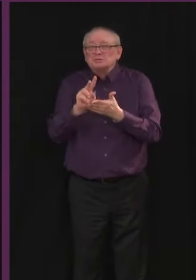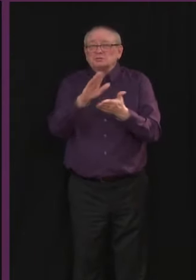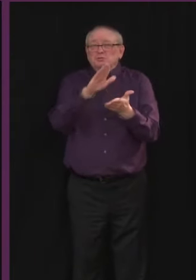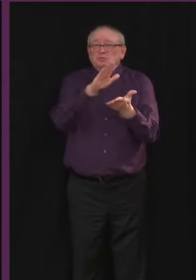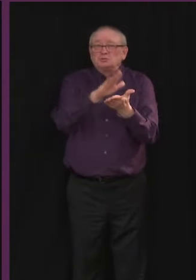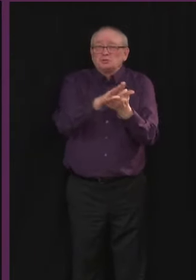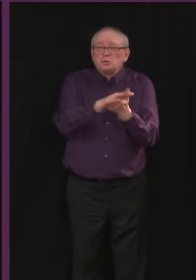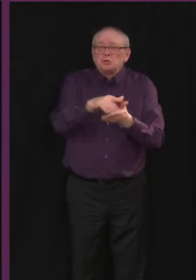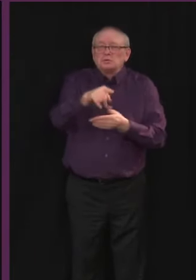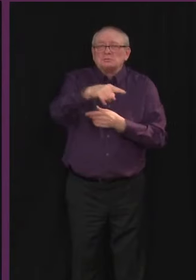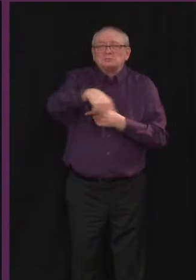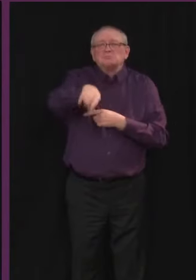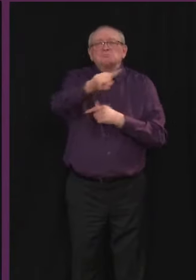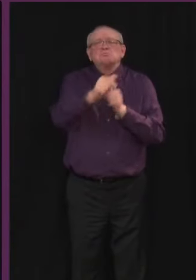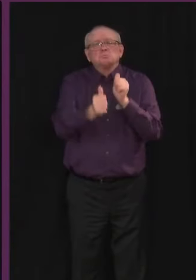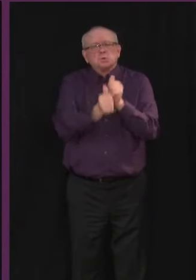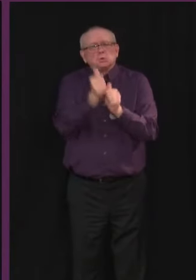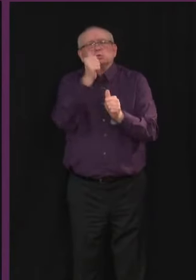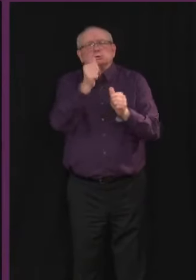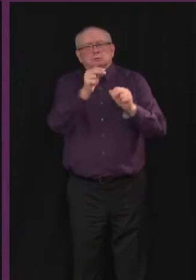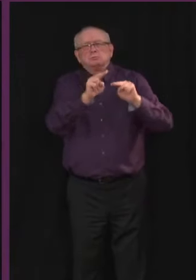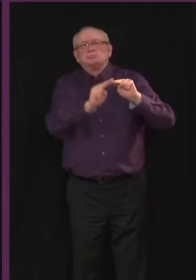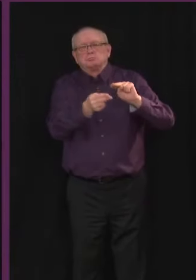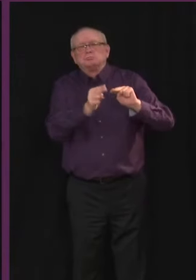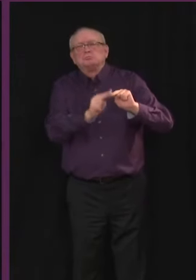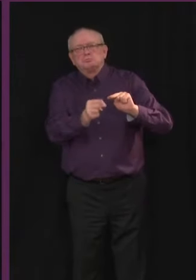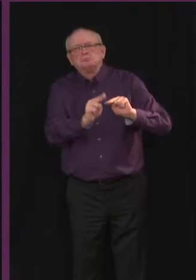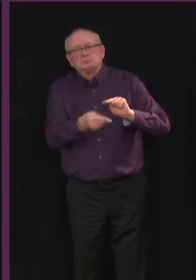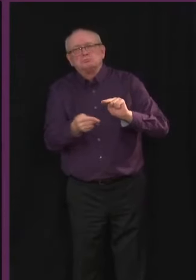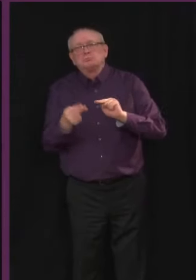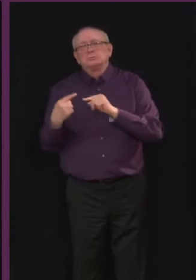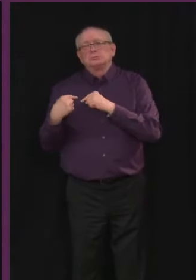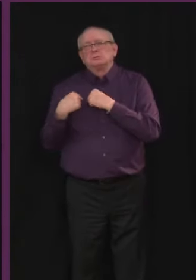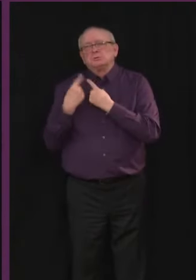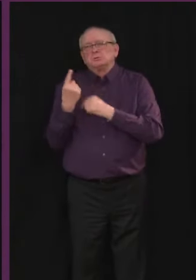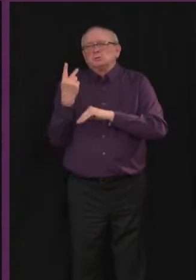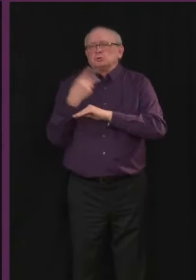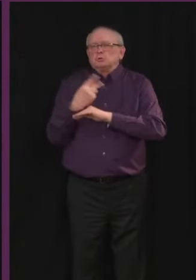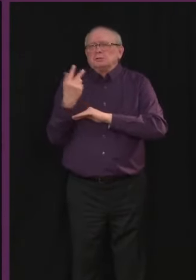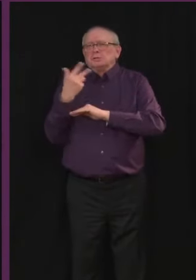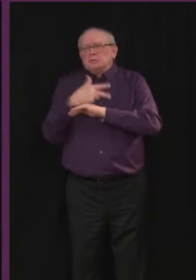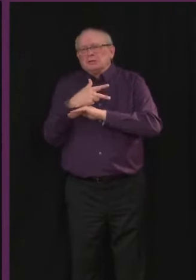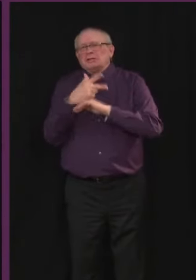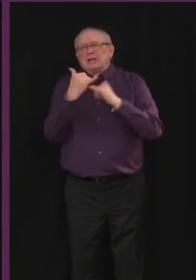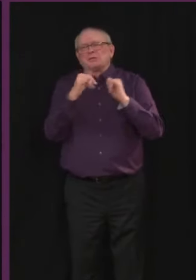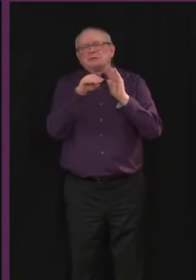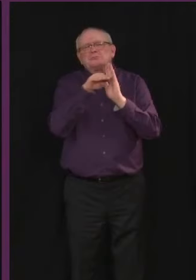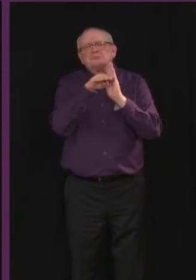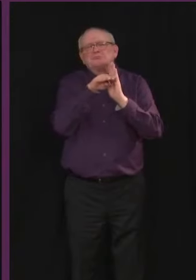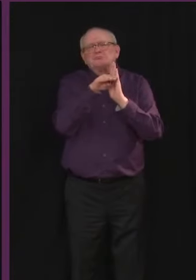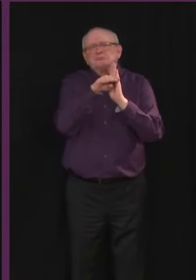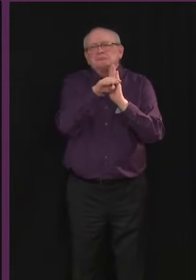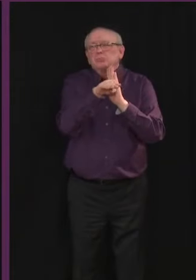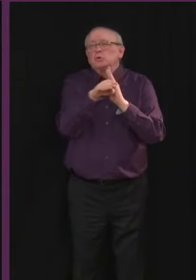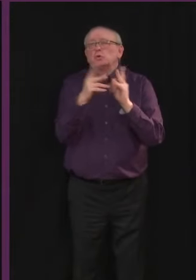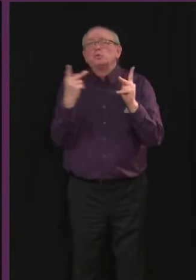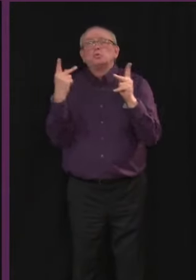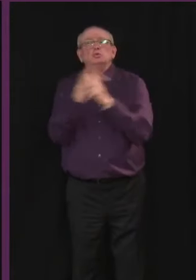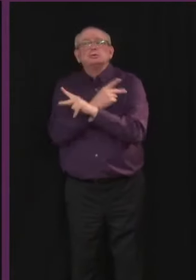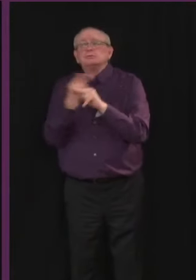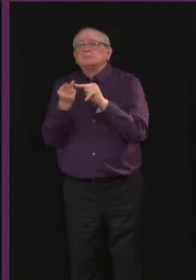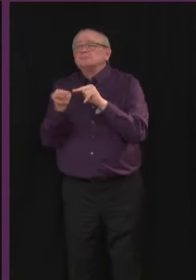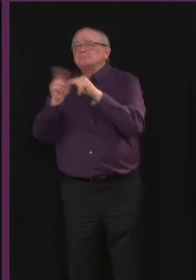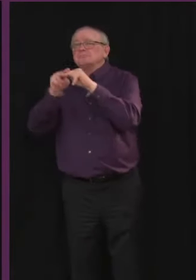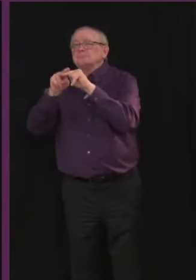in the last couple of days. But where we've seen the biggest increase in our cases has been in older Albertans, those over the age of